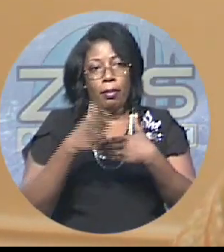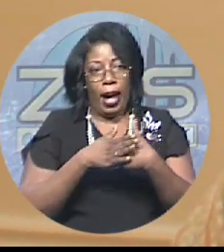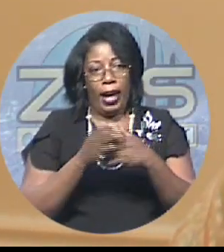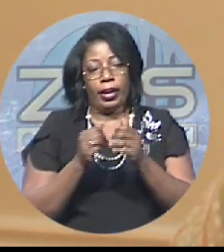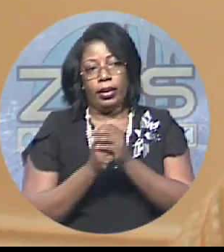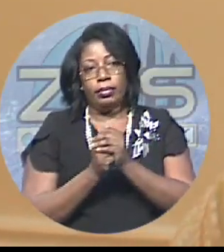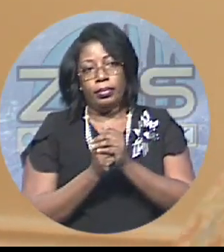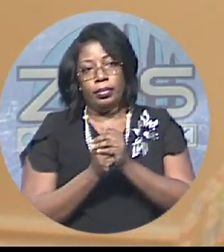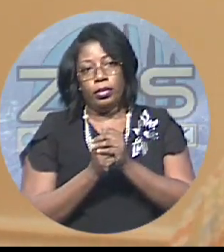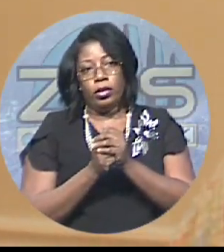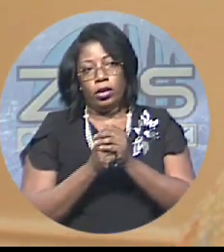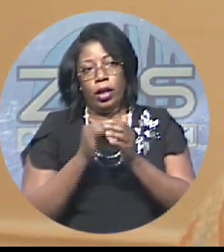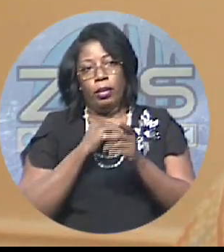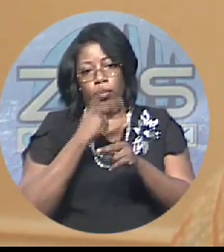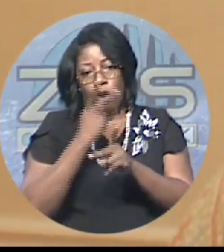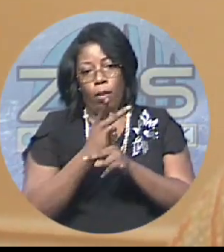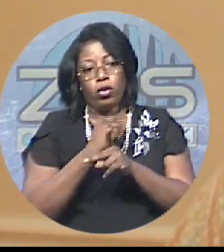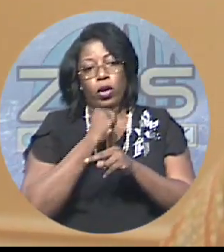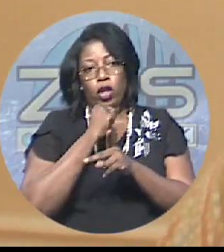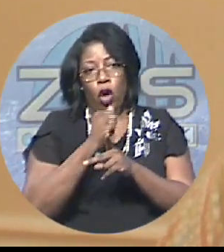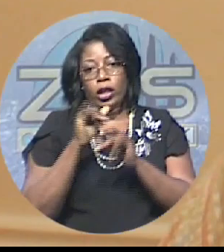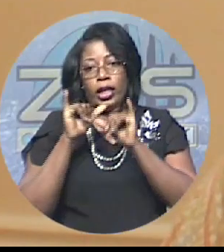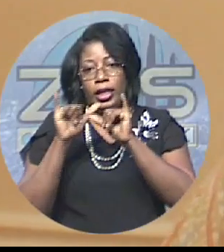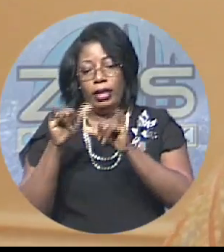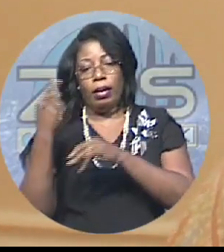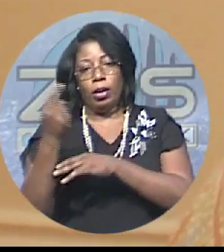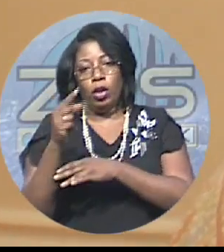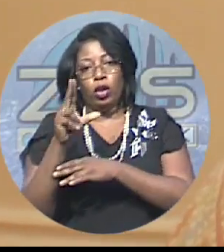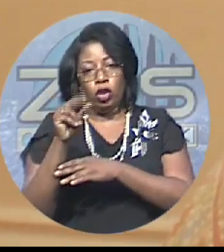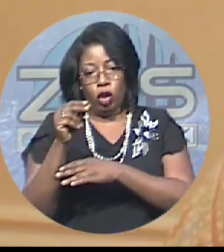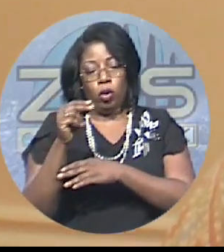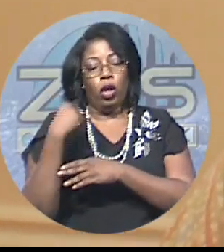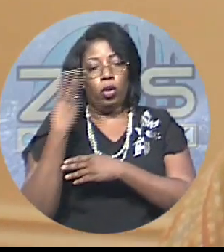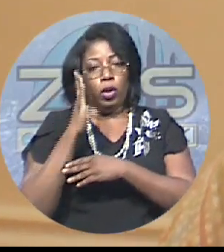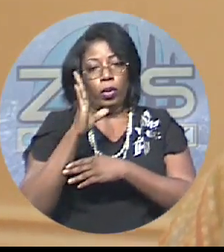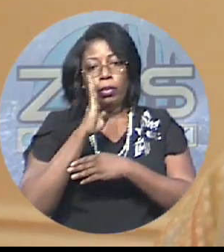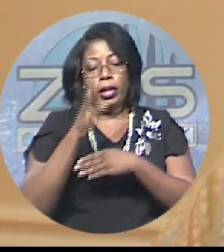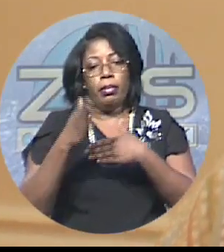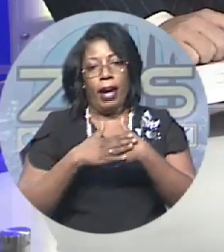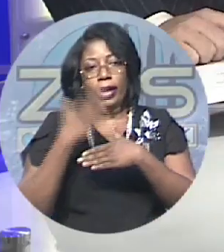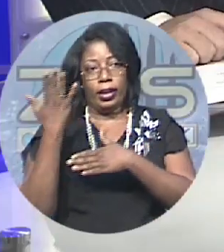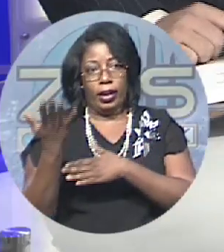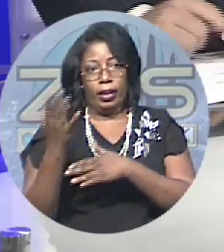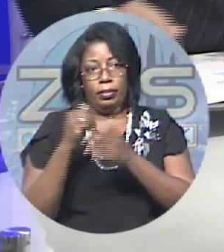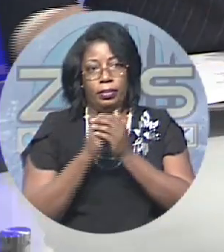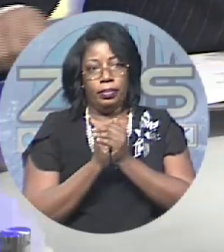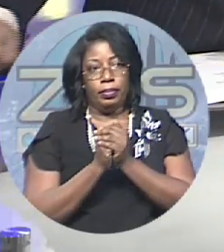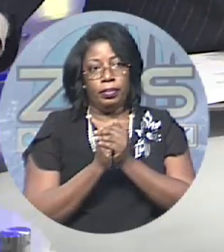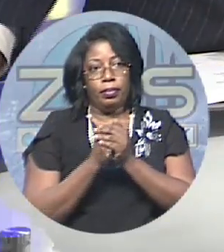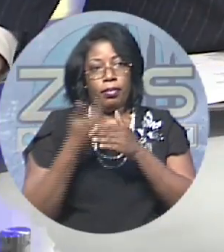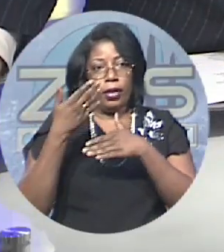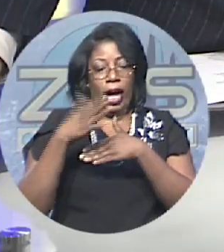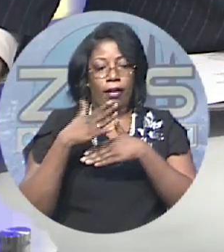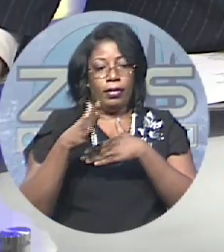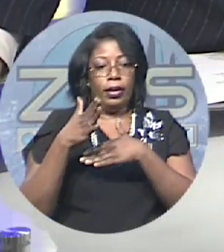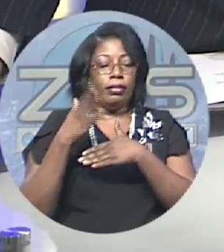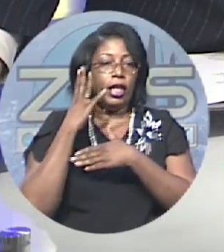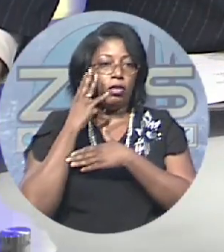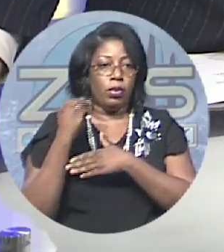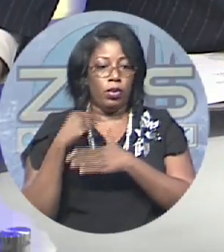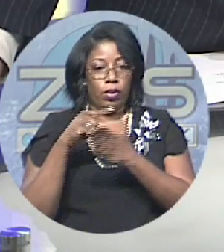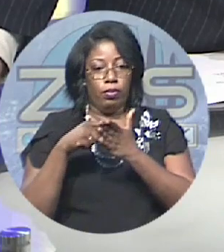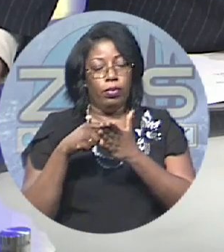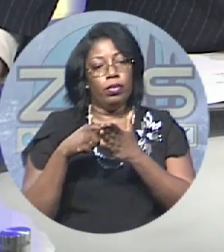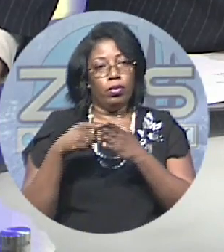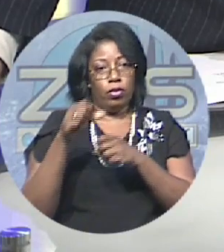promise that we're not just going to leave them there. Clint Watson, ZNS Network News. Well, after experiencing the storm on